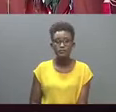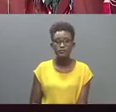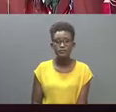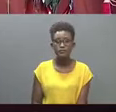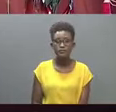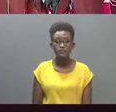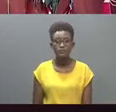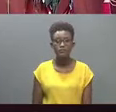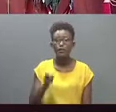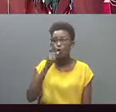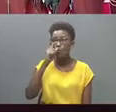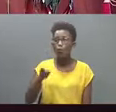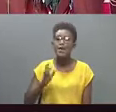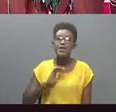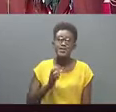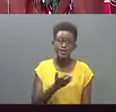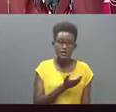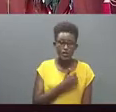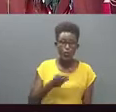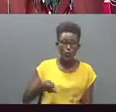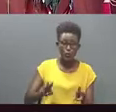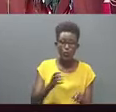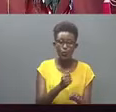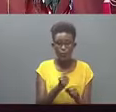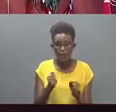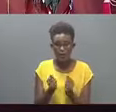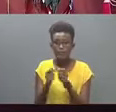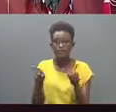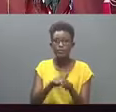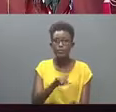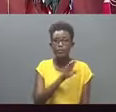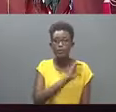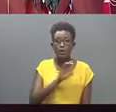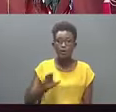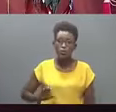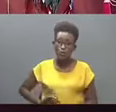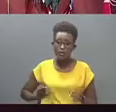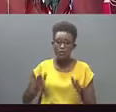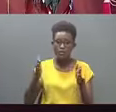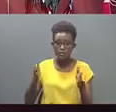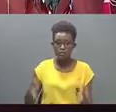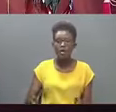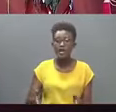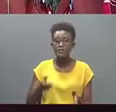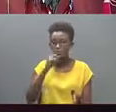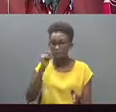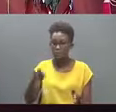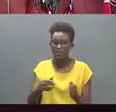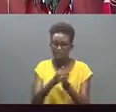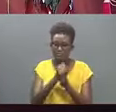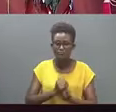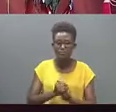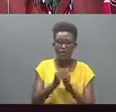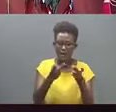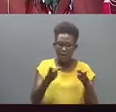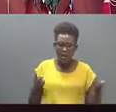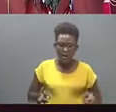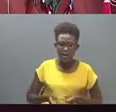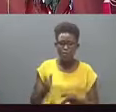rya Yesu. We need an alliance of Christian, Christian spiritual warfare across our